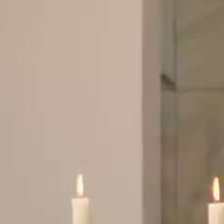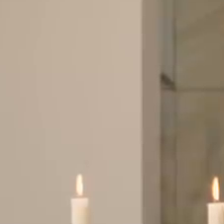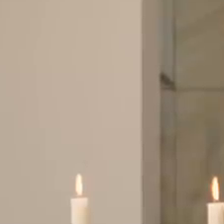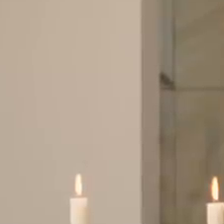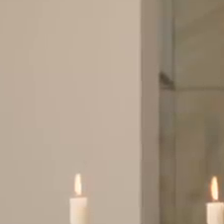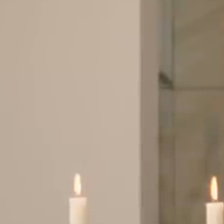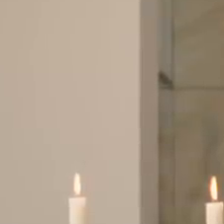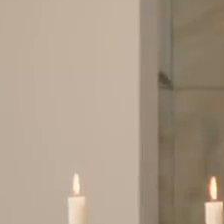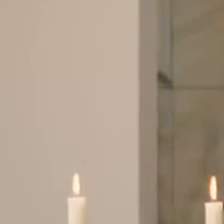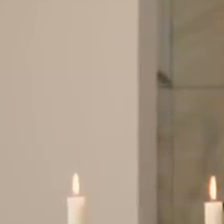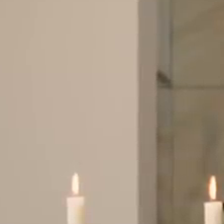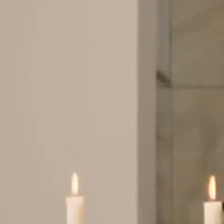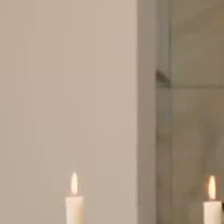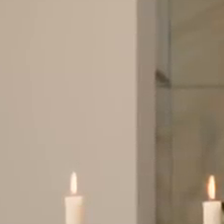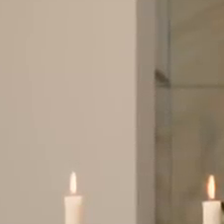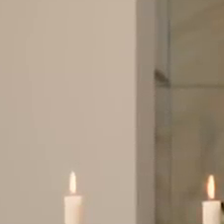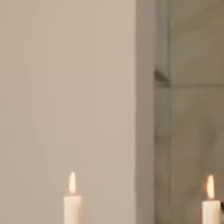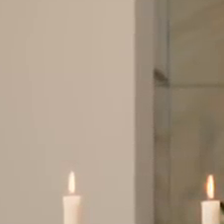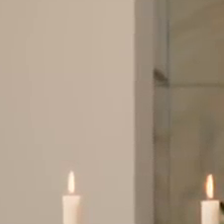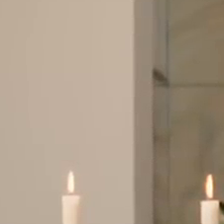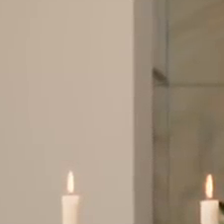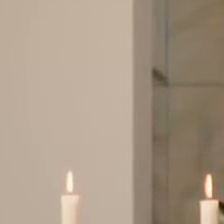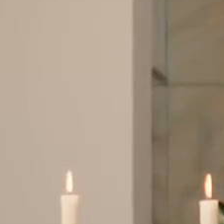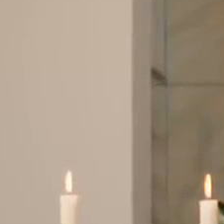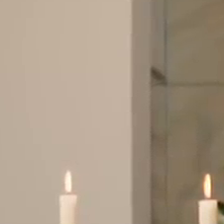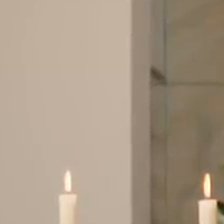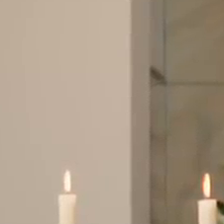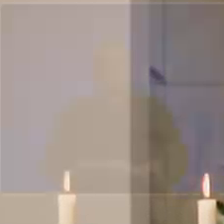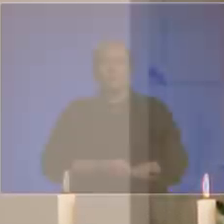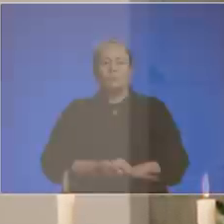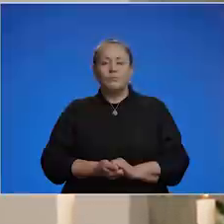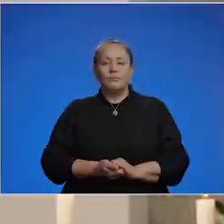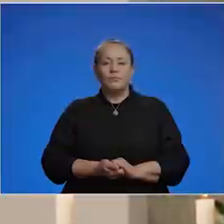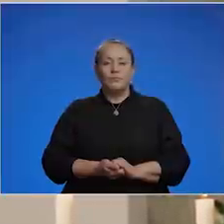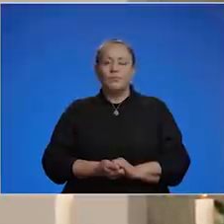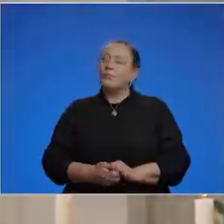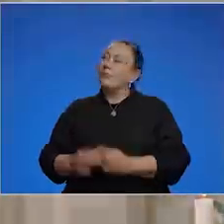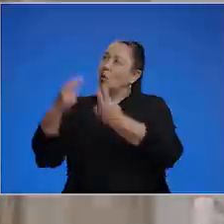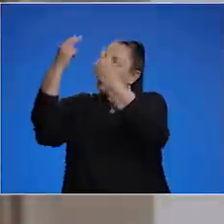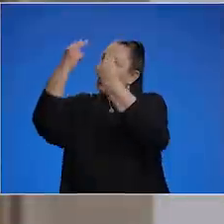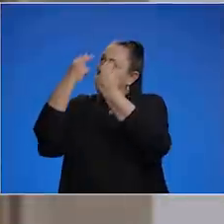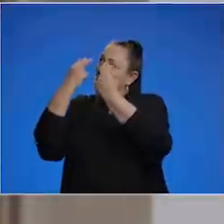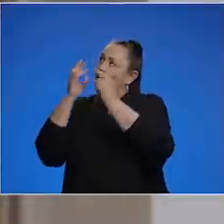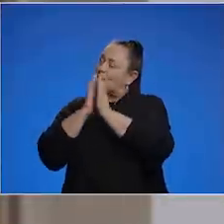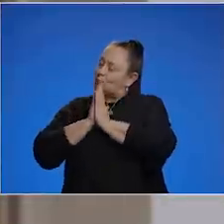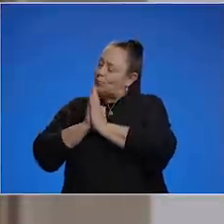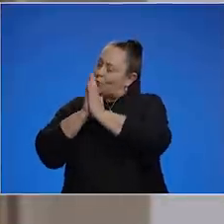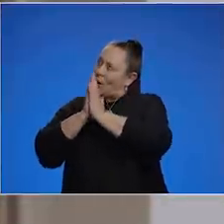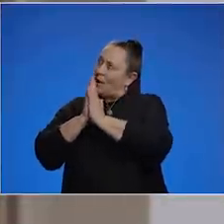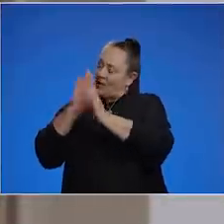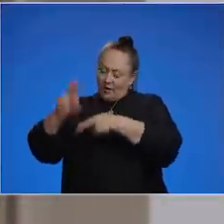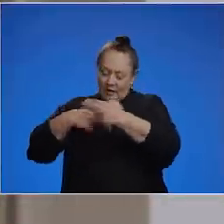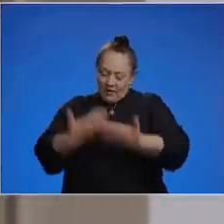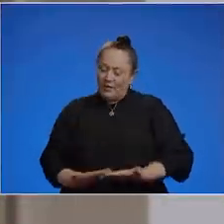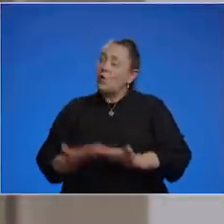your hands for the praise and glory of his name, for our good and all his holy church. Look with favor, we pray, O